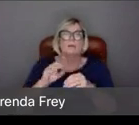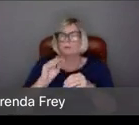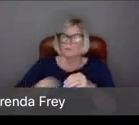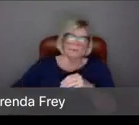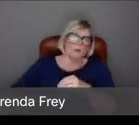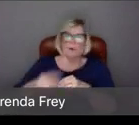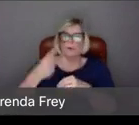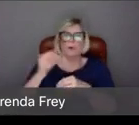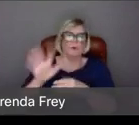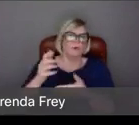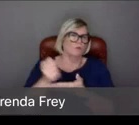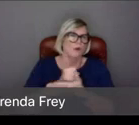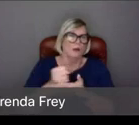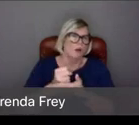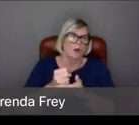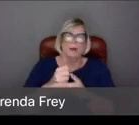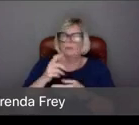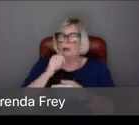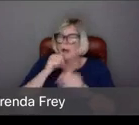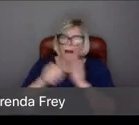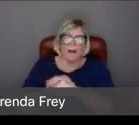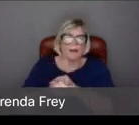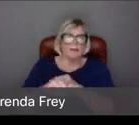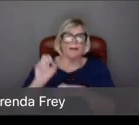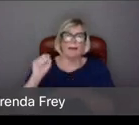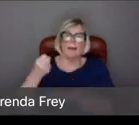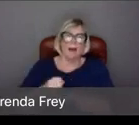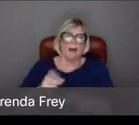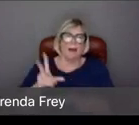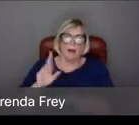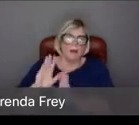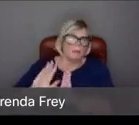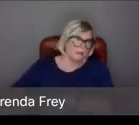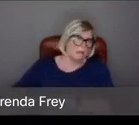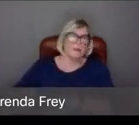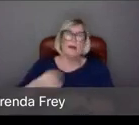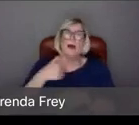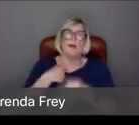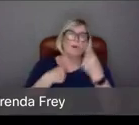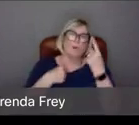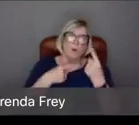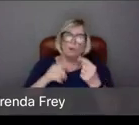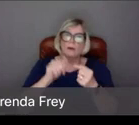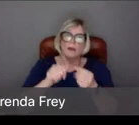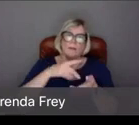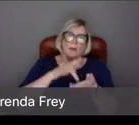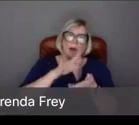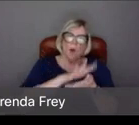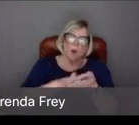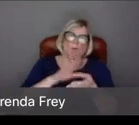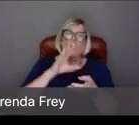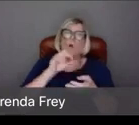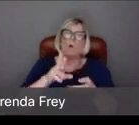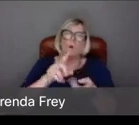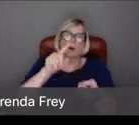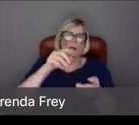hide it, lock it up, whatever you got to do. But having at least one that you can pay off and bring the balance down,